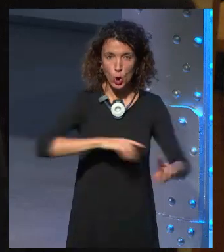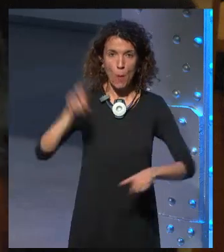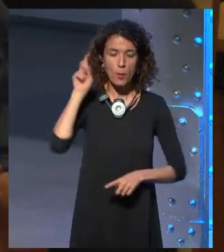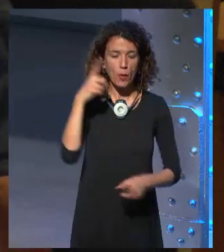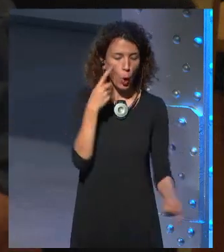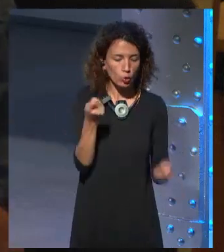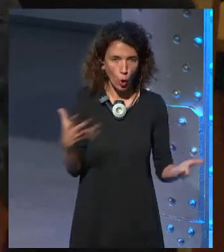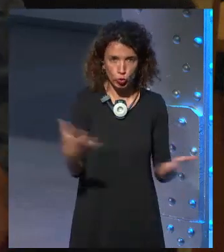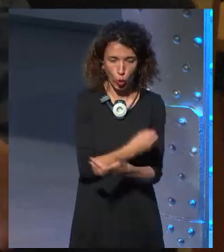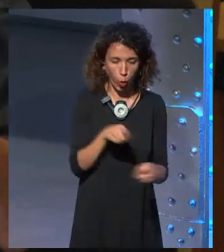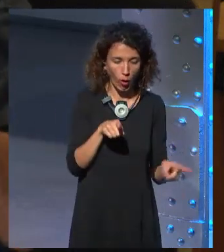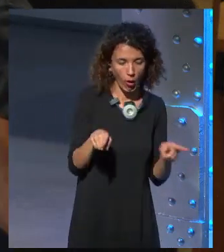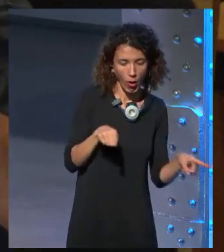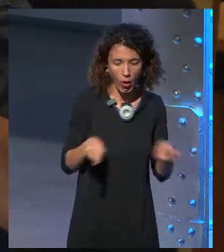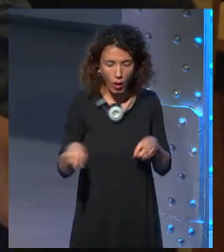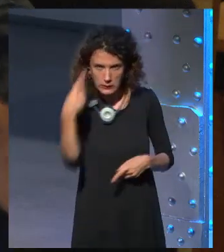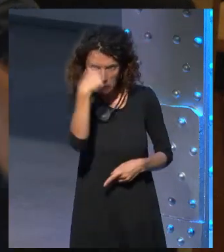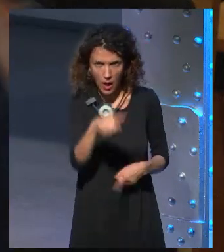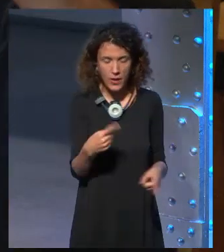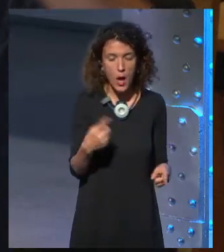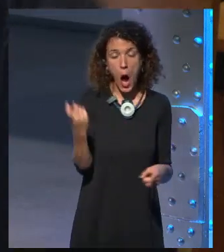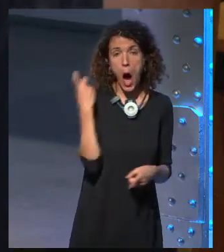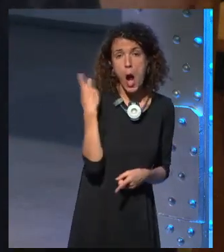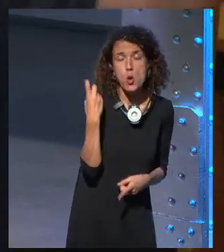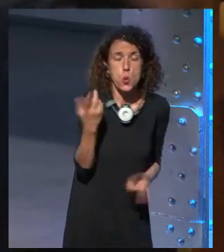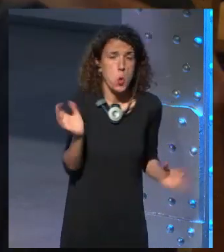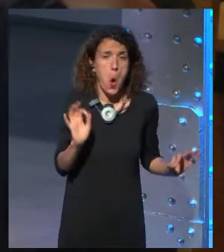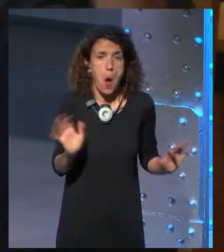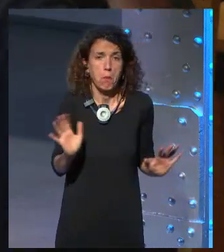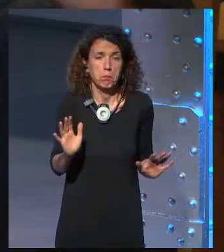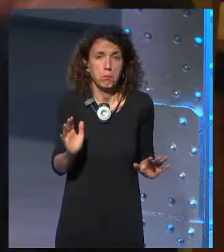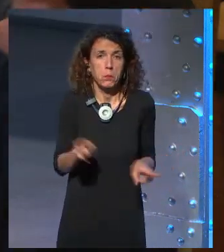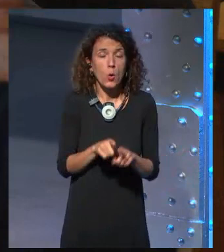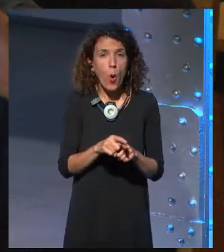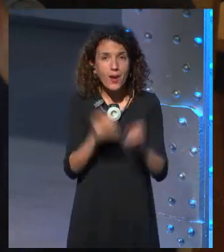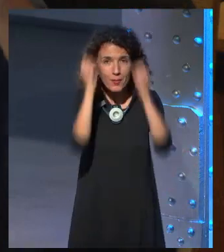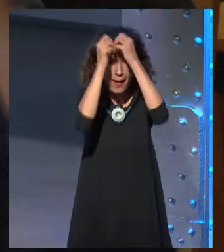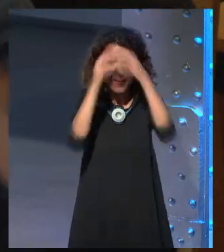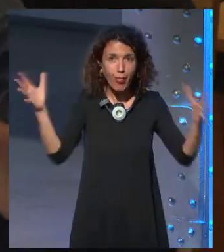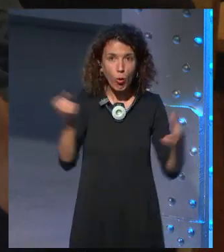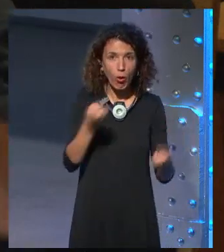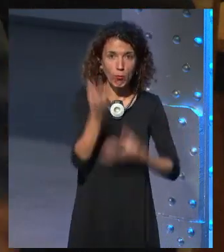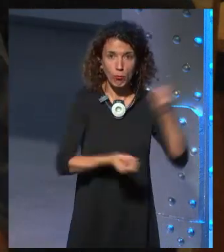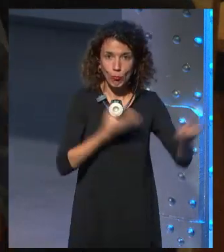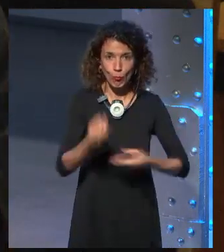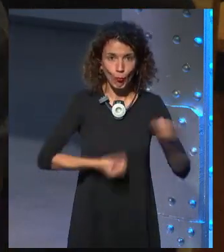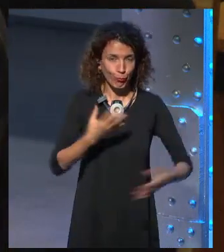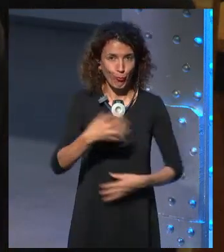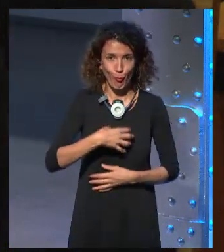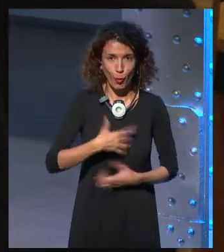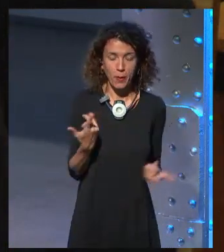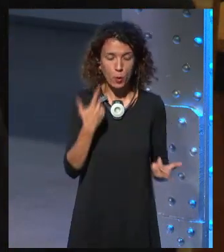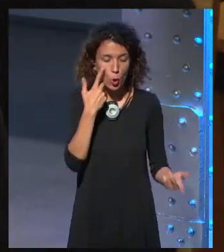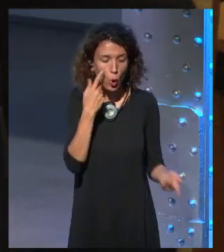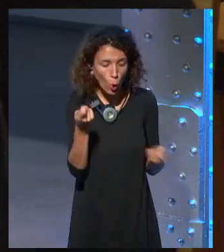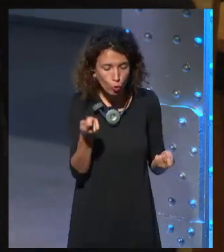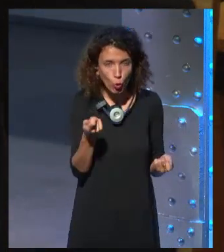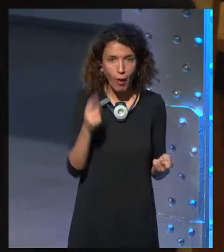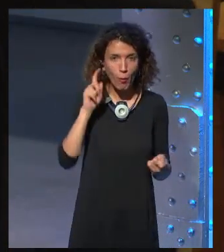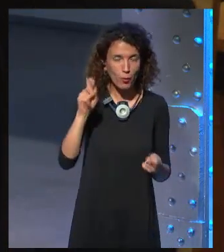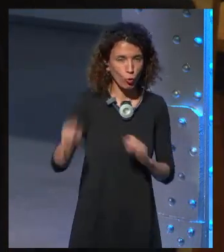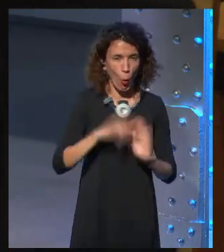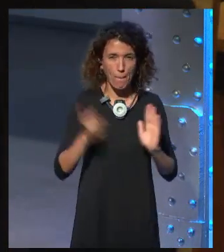those environments where the teacher controls everything, where the students cannot even let their imagination fly because we